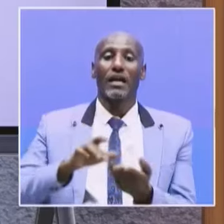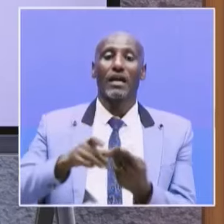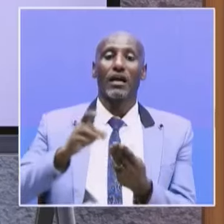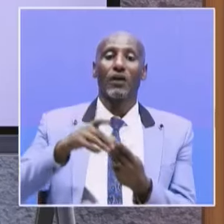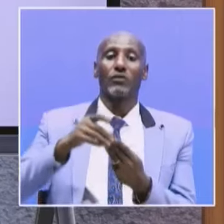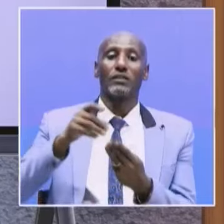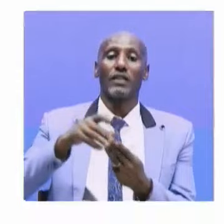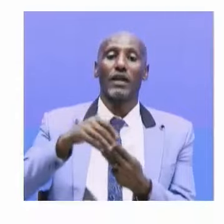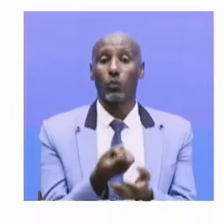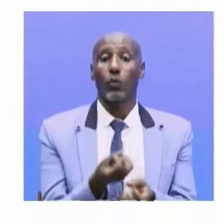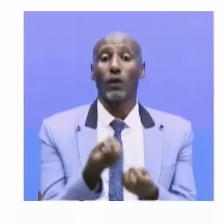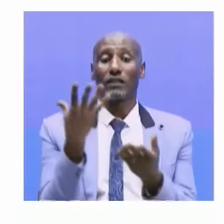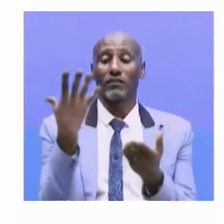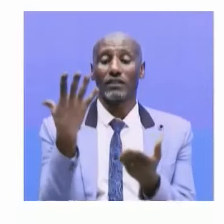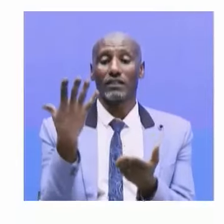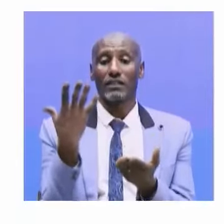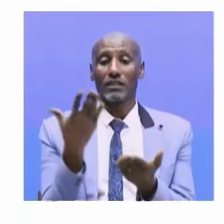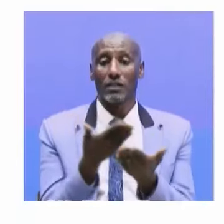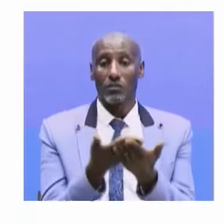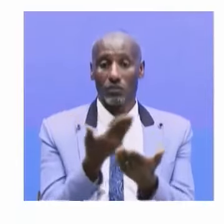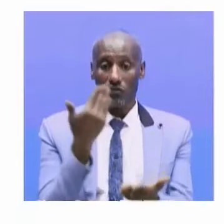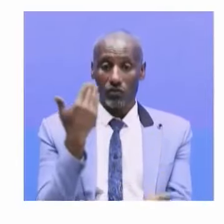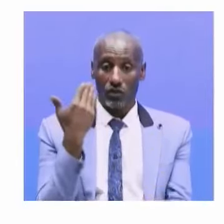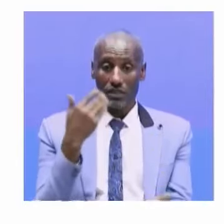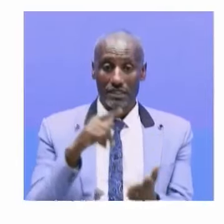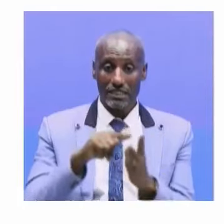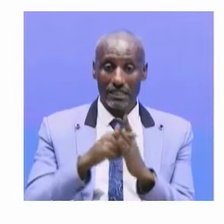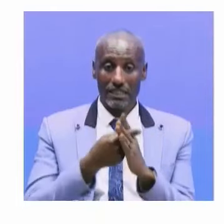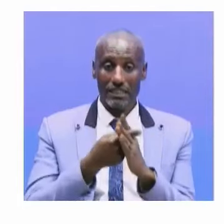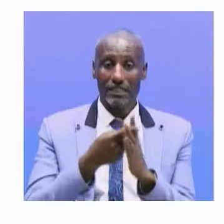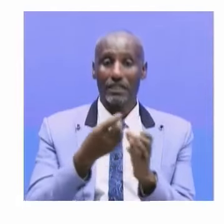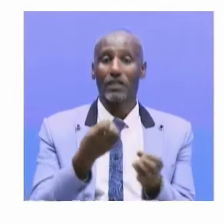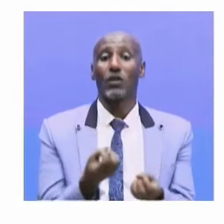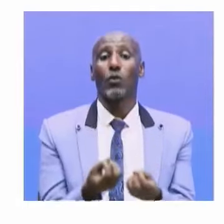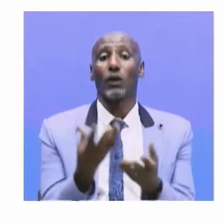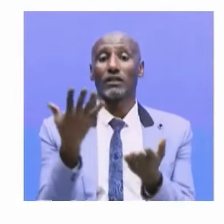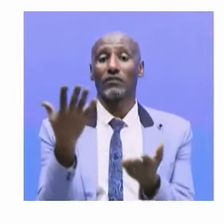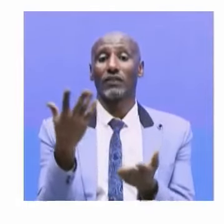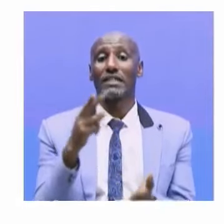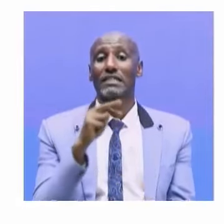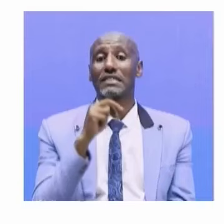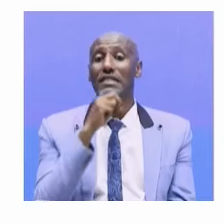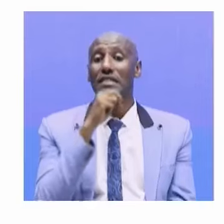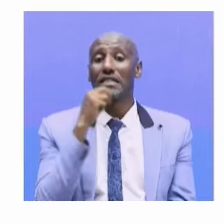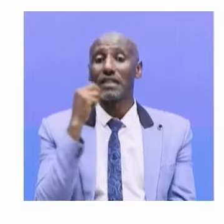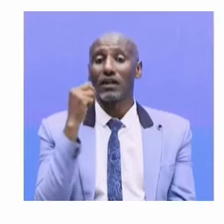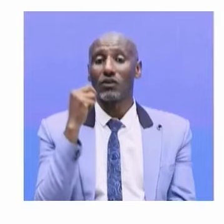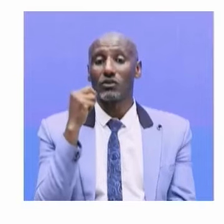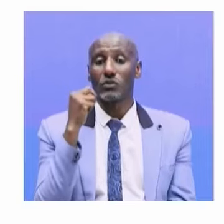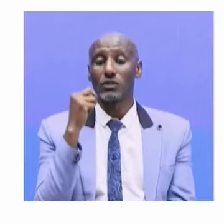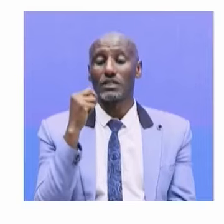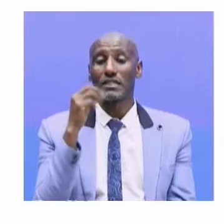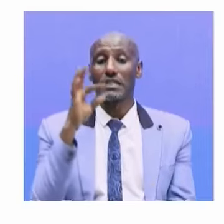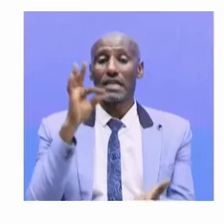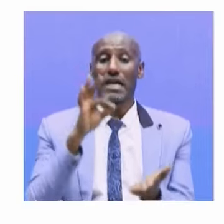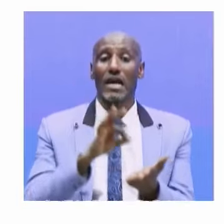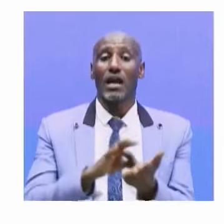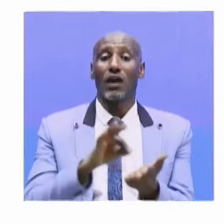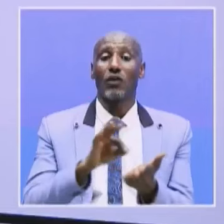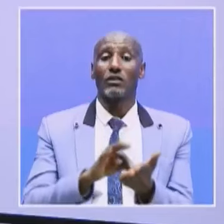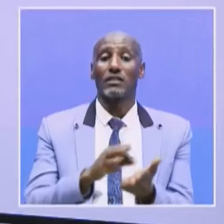Okay, let us start here. Before start quantifiers, let me remind you nouns, which is countable and uncountable